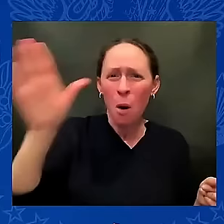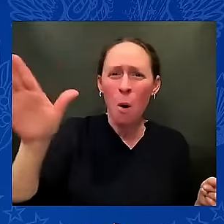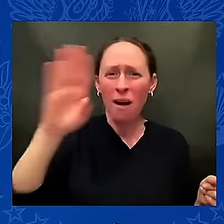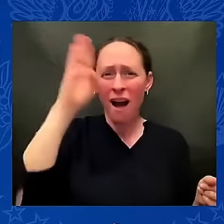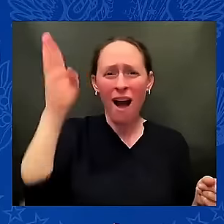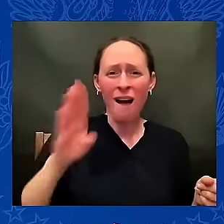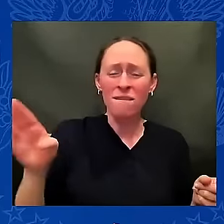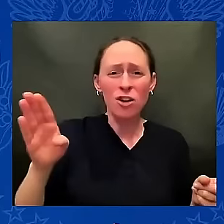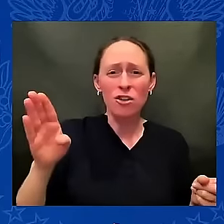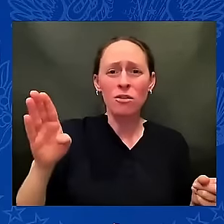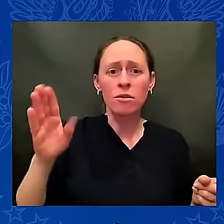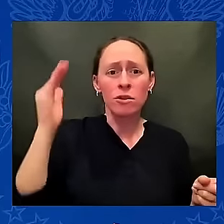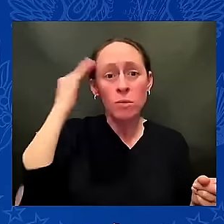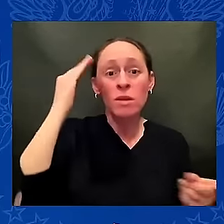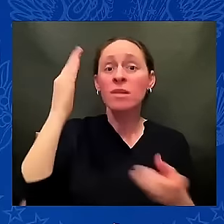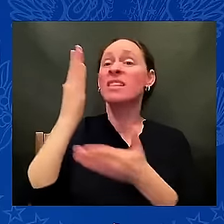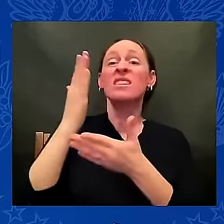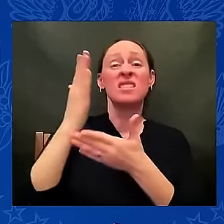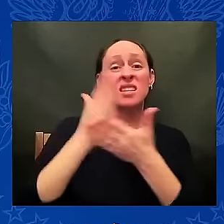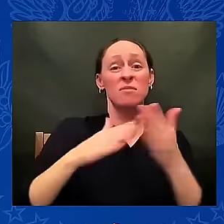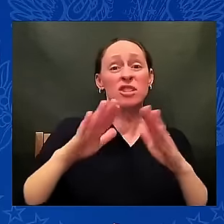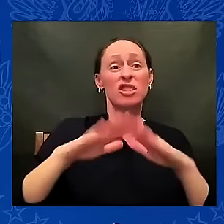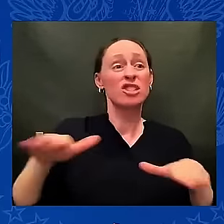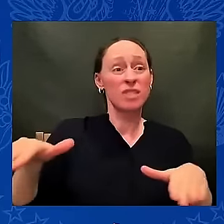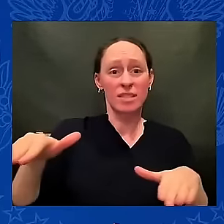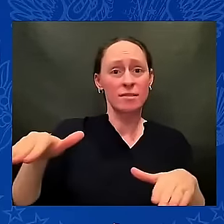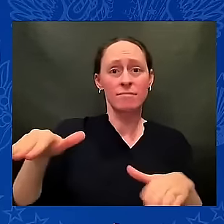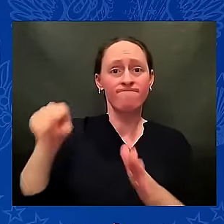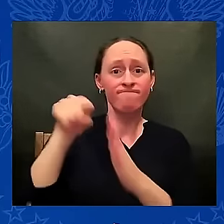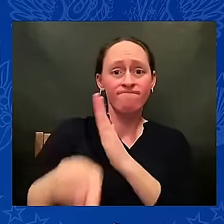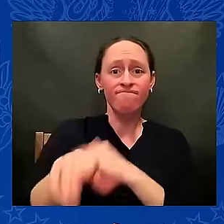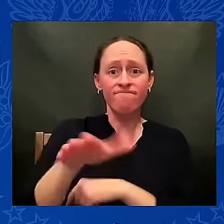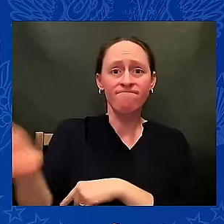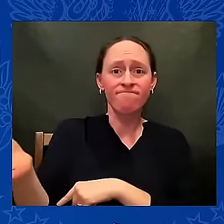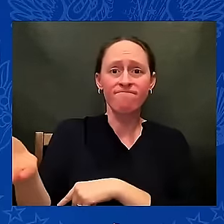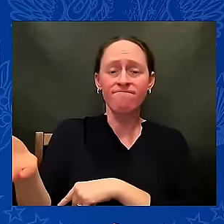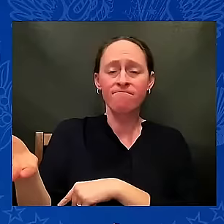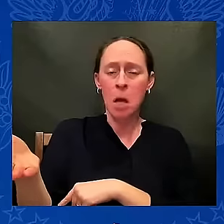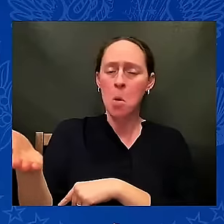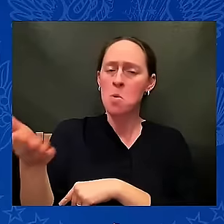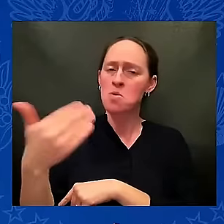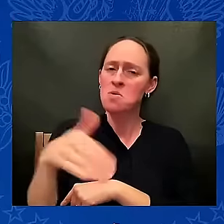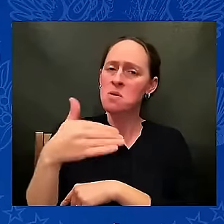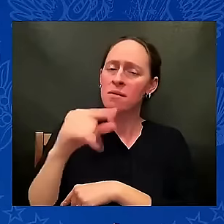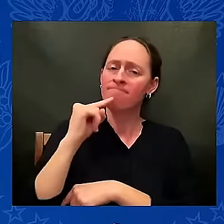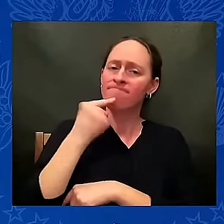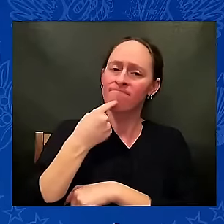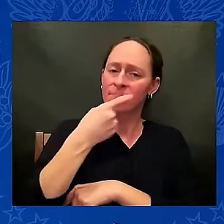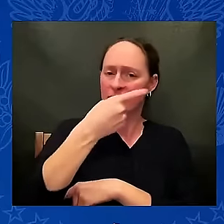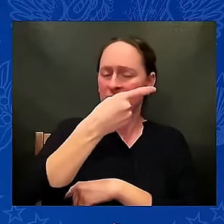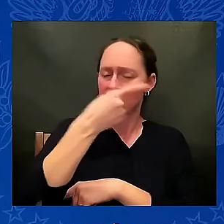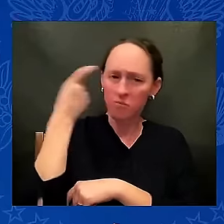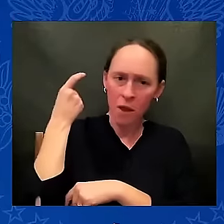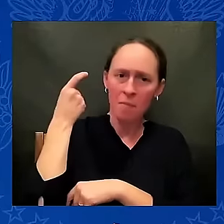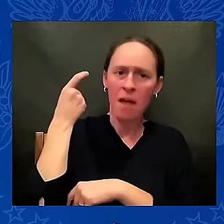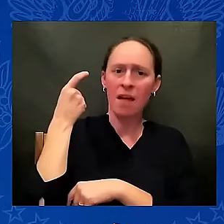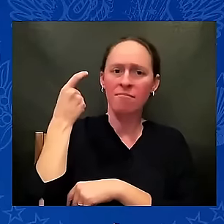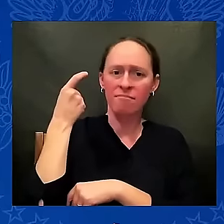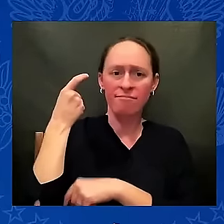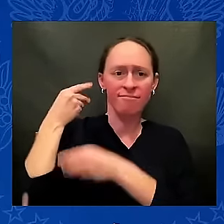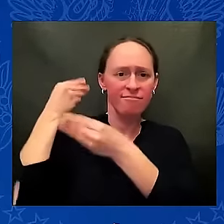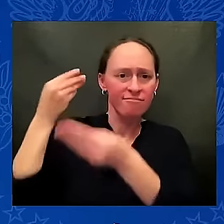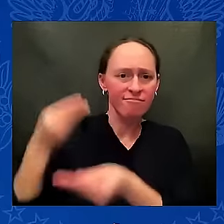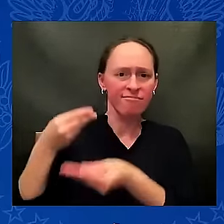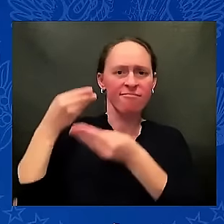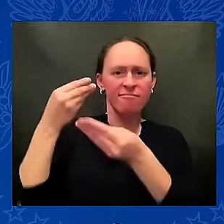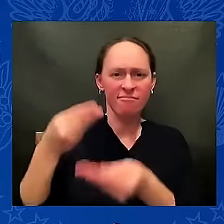and shame passed down through generations. The policy continued even after the Civil Rights Act, which got